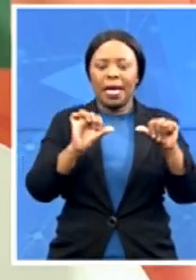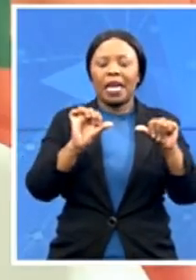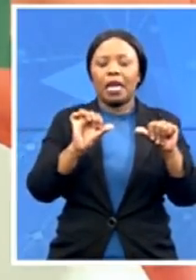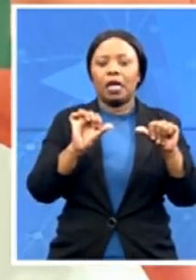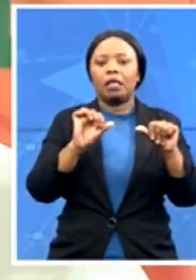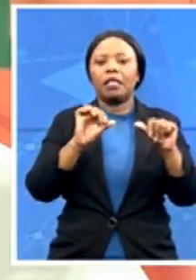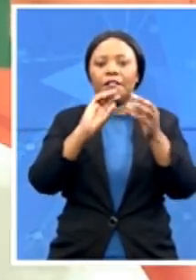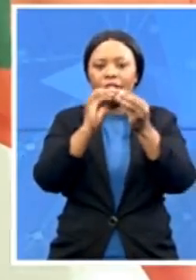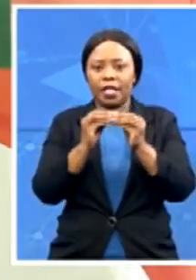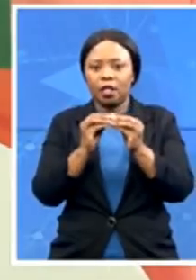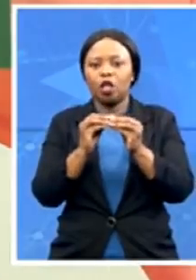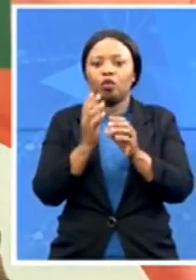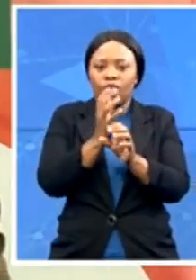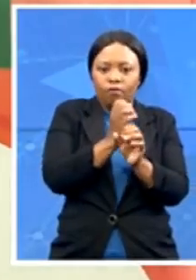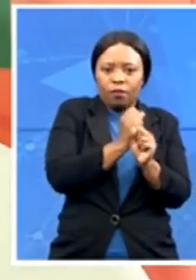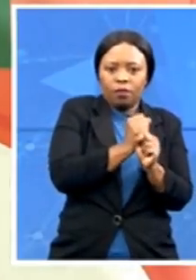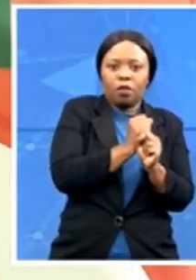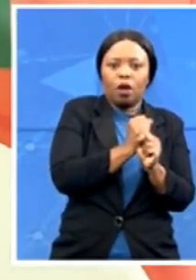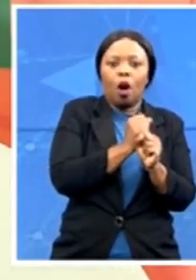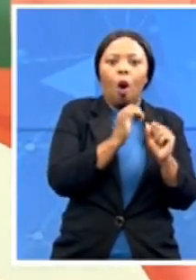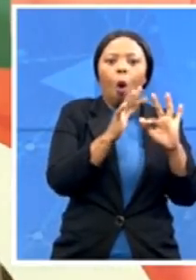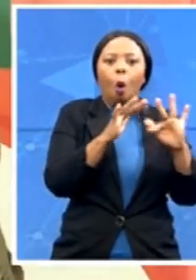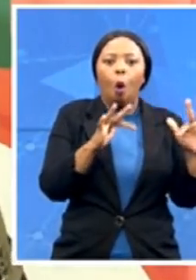season. Lendi zawithetha